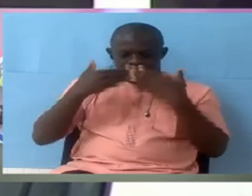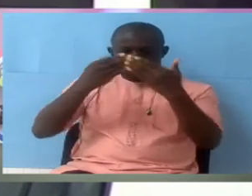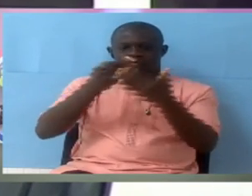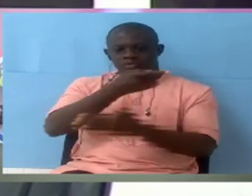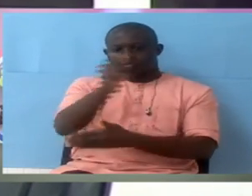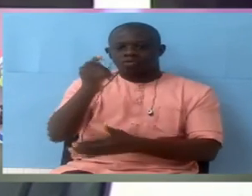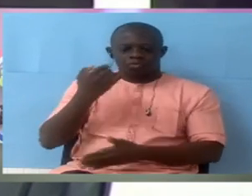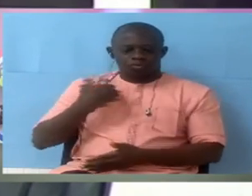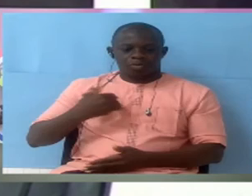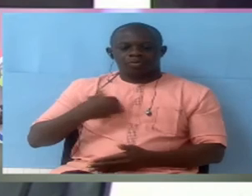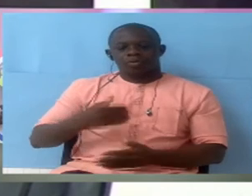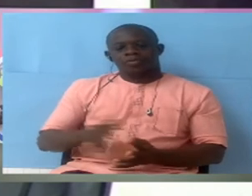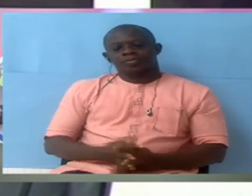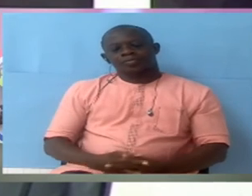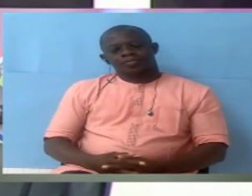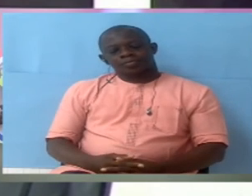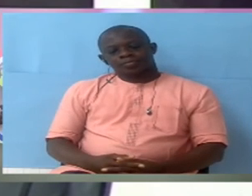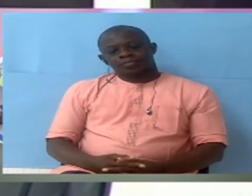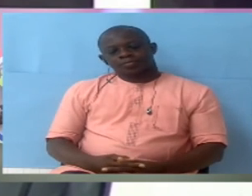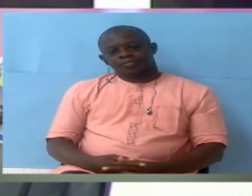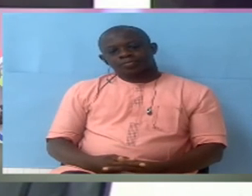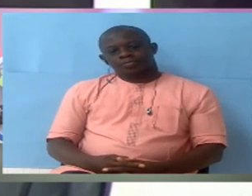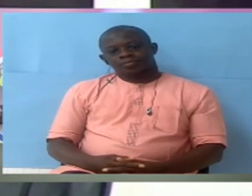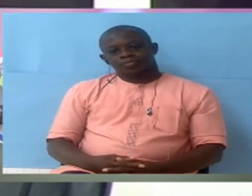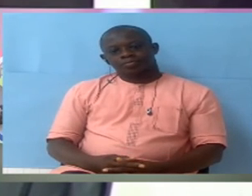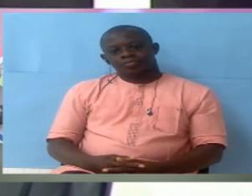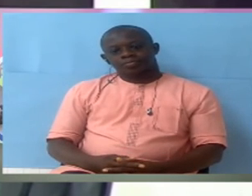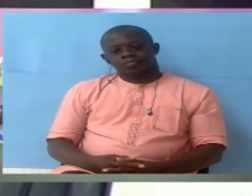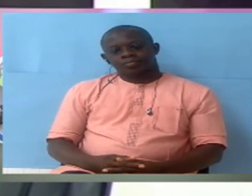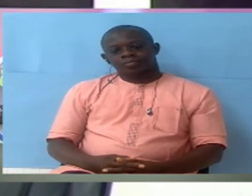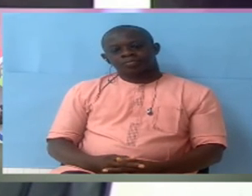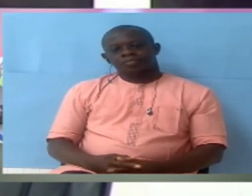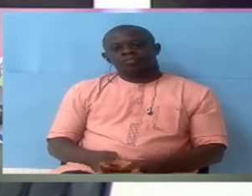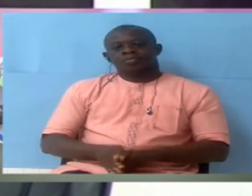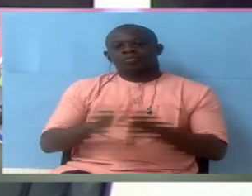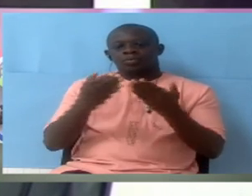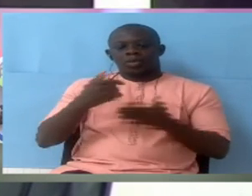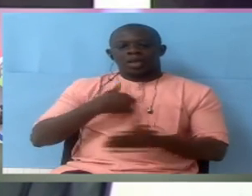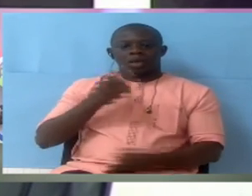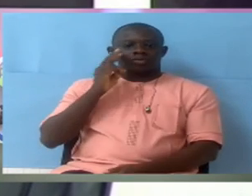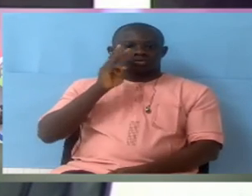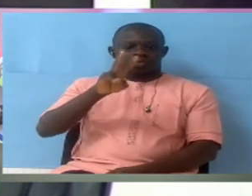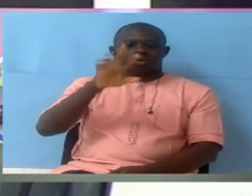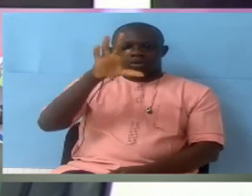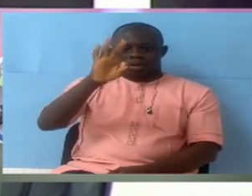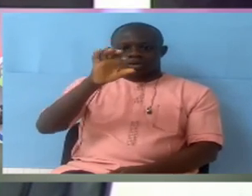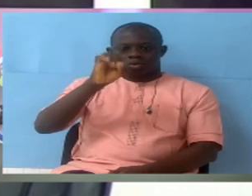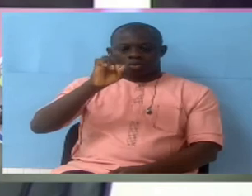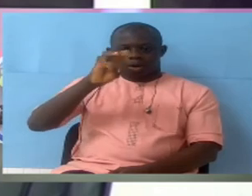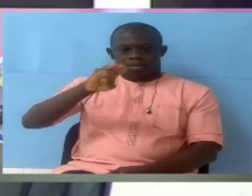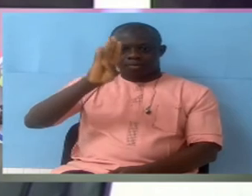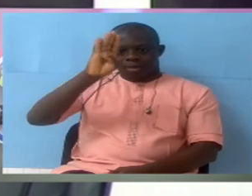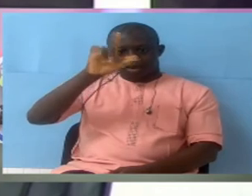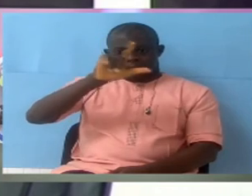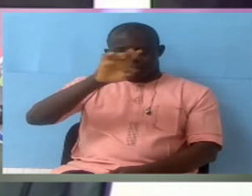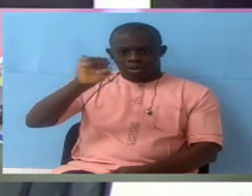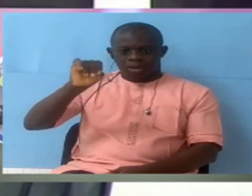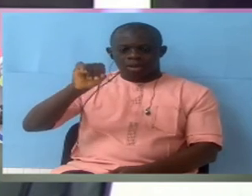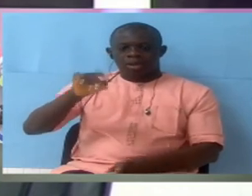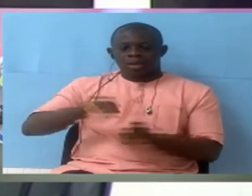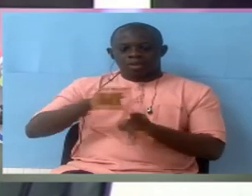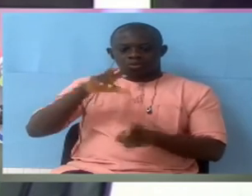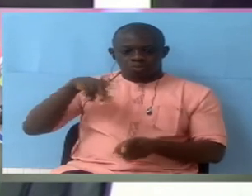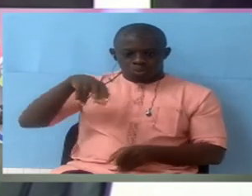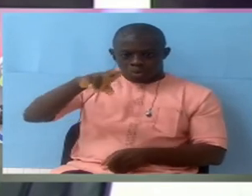dega bi dal dina len ko wax. So I saw Tumbul Tamba walking on his toes. Ma gis Tumbul Tamba nge